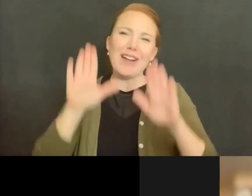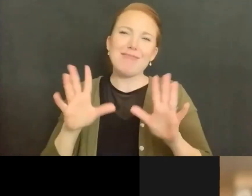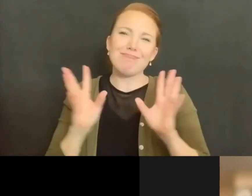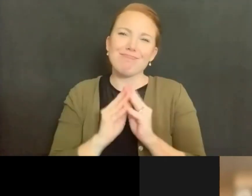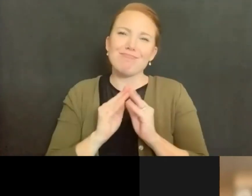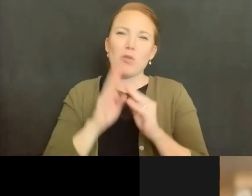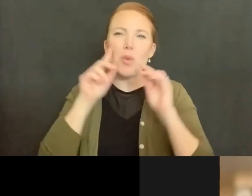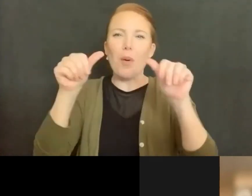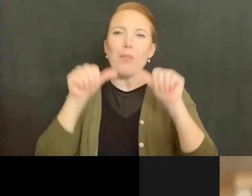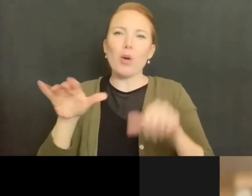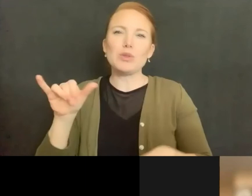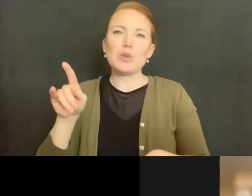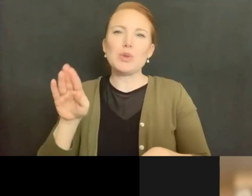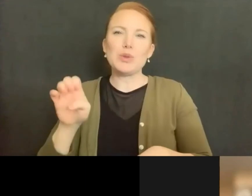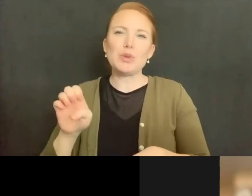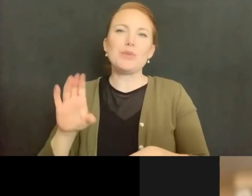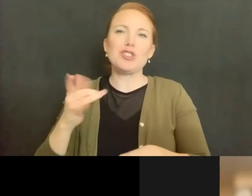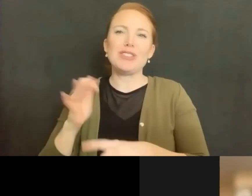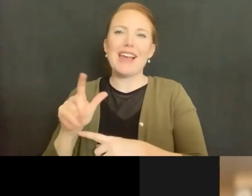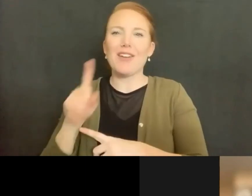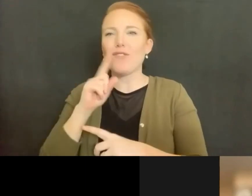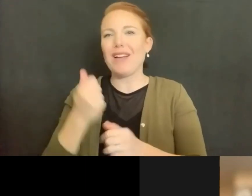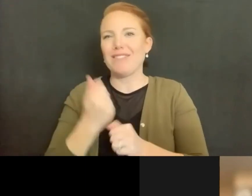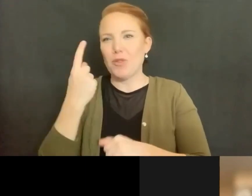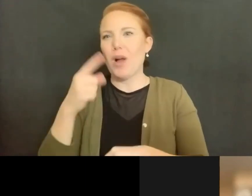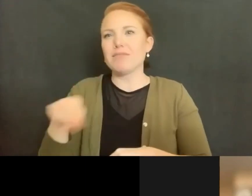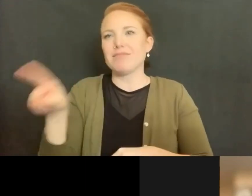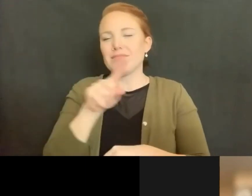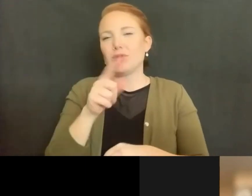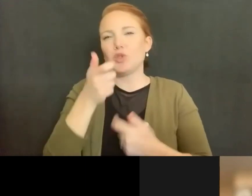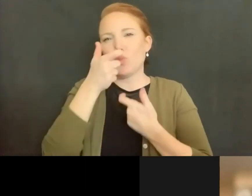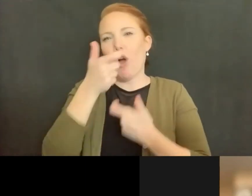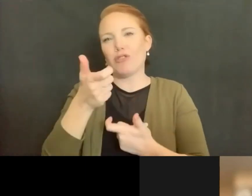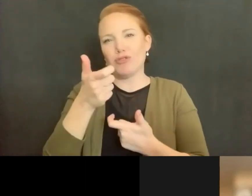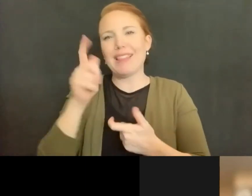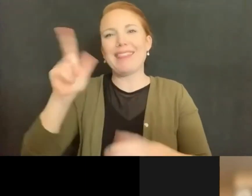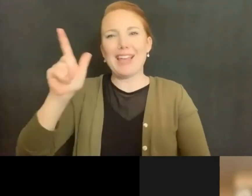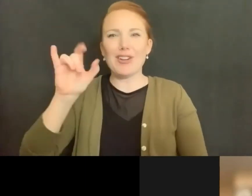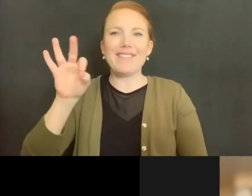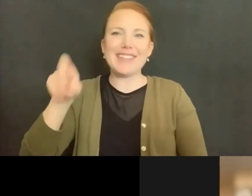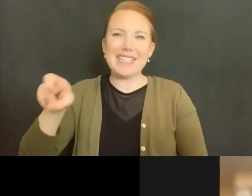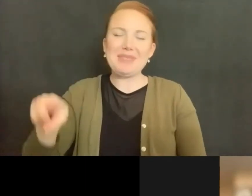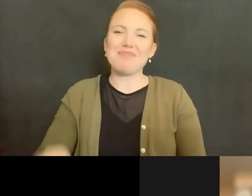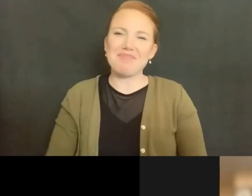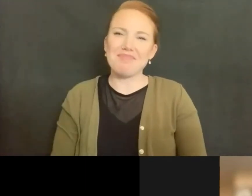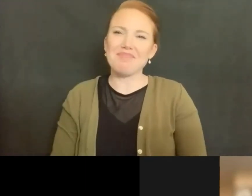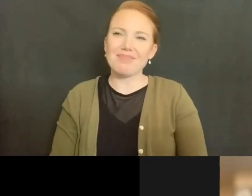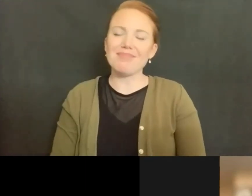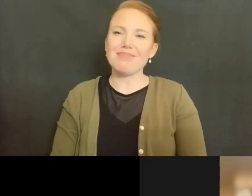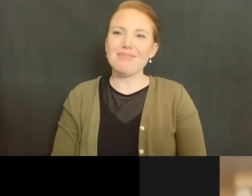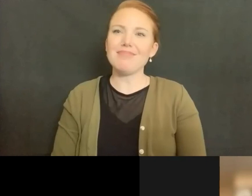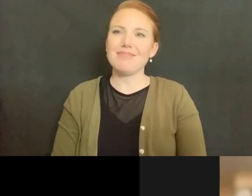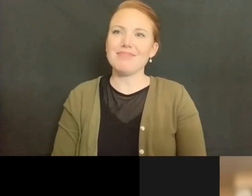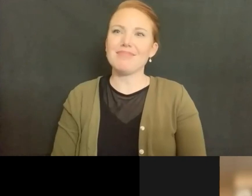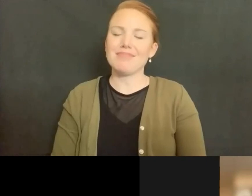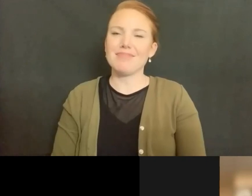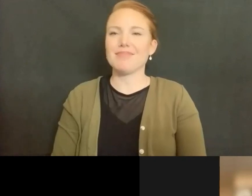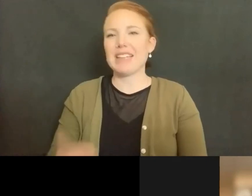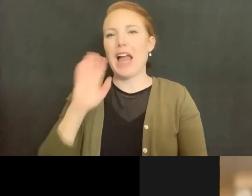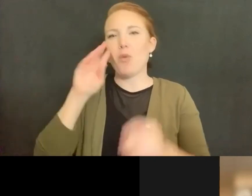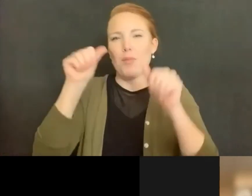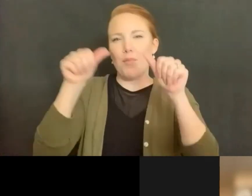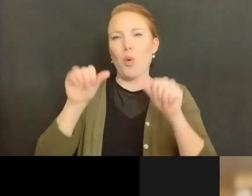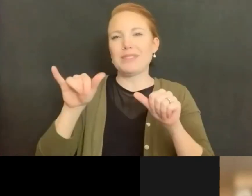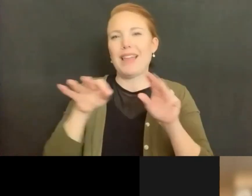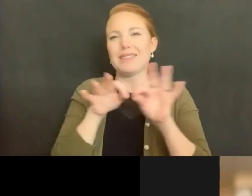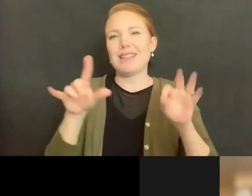YouTube channel for everybody to reference later. And in fact, I'm going to grab that link right before we leave. So if